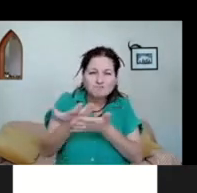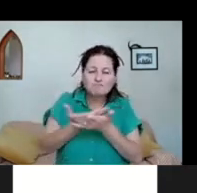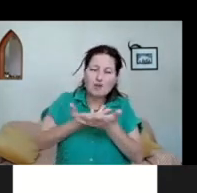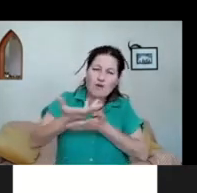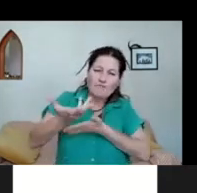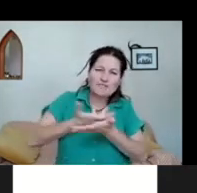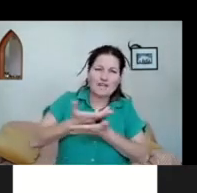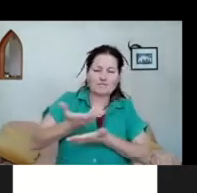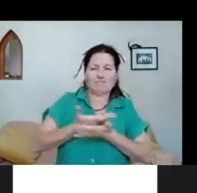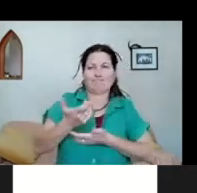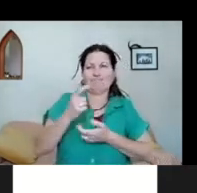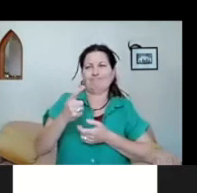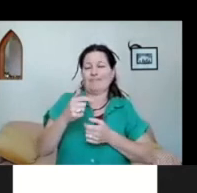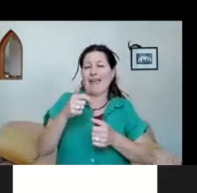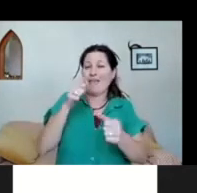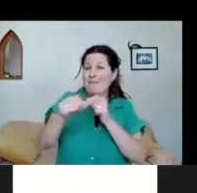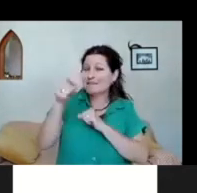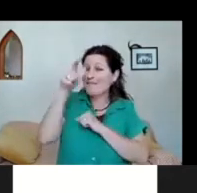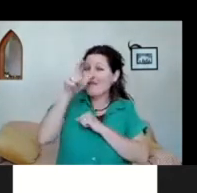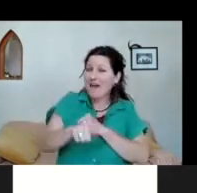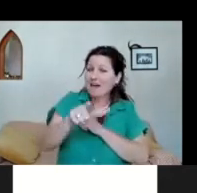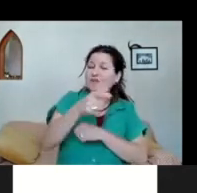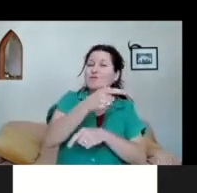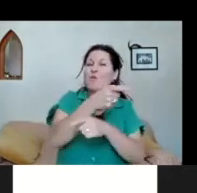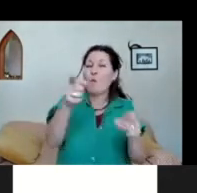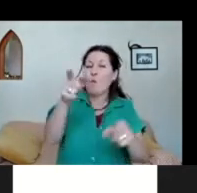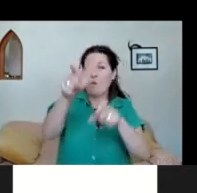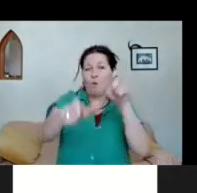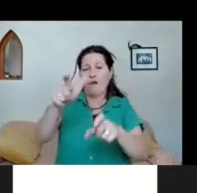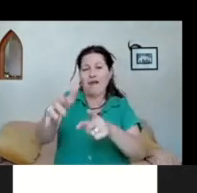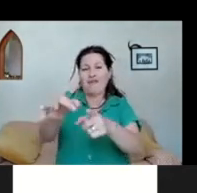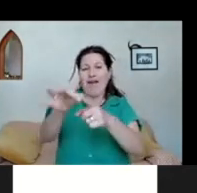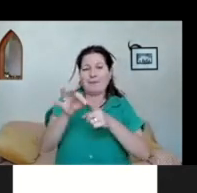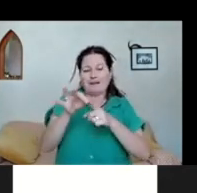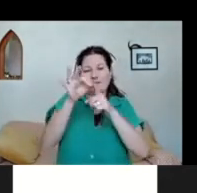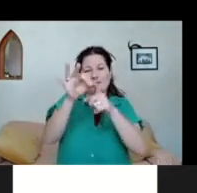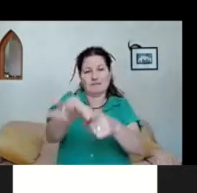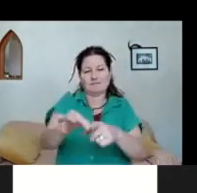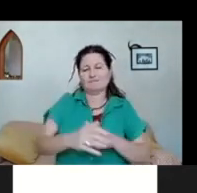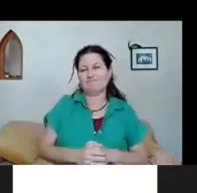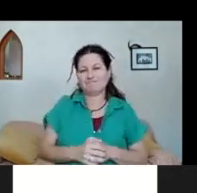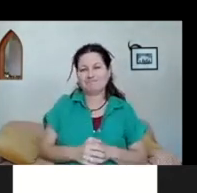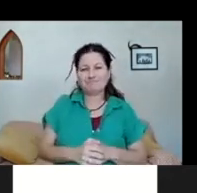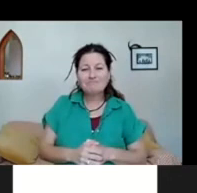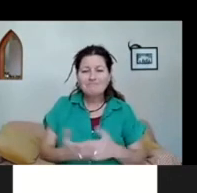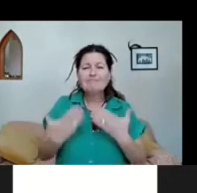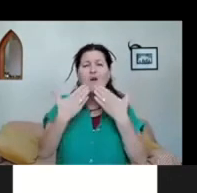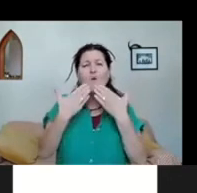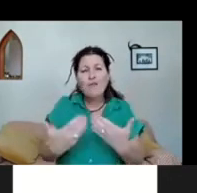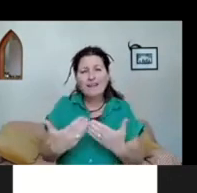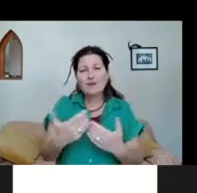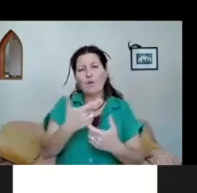conversation, and the best of luck to all the applicants. And yeah, thank you all for coming.